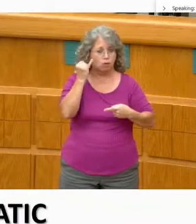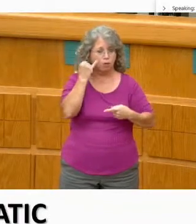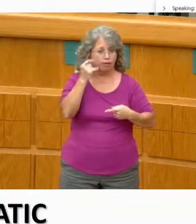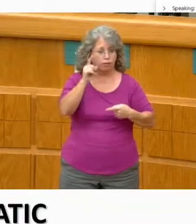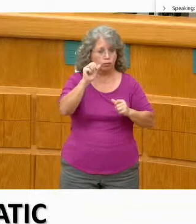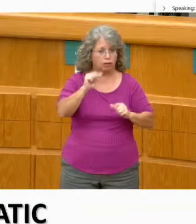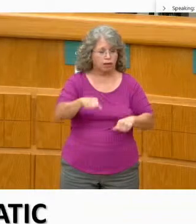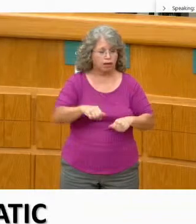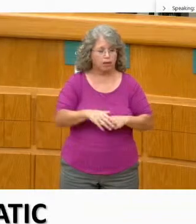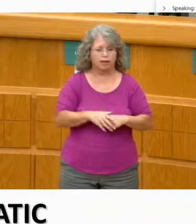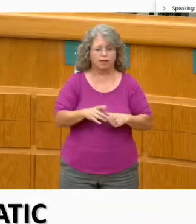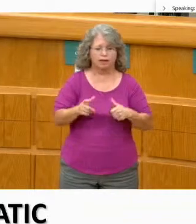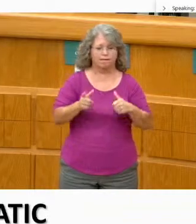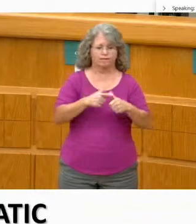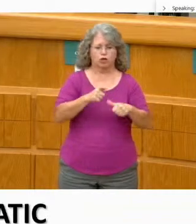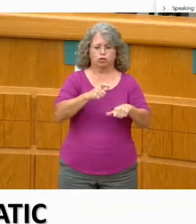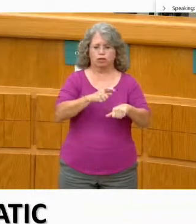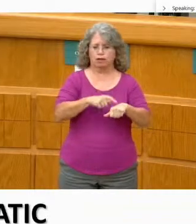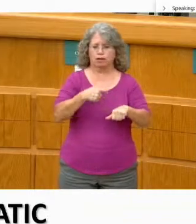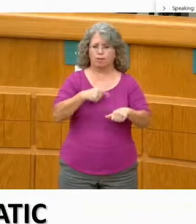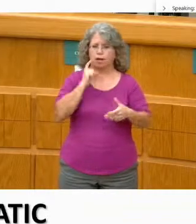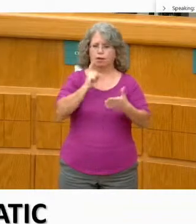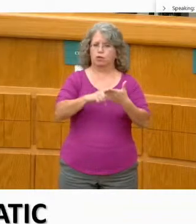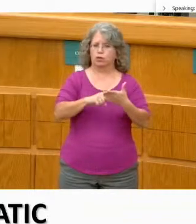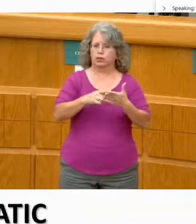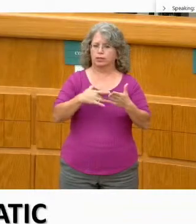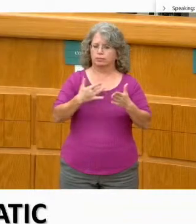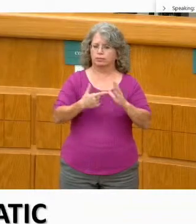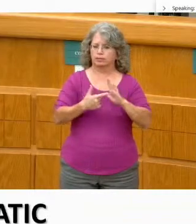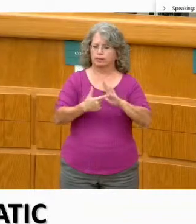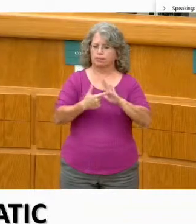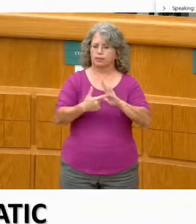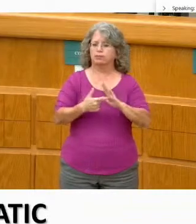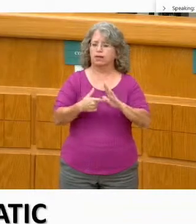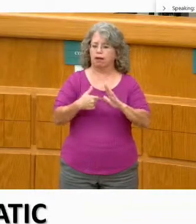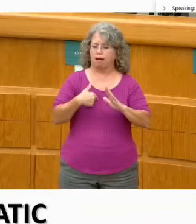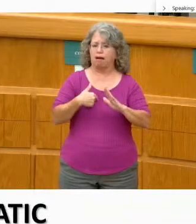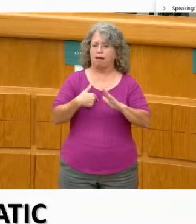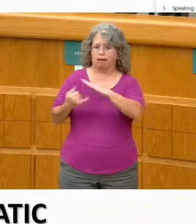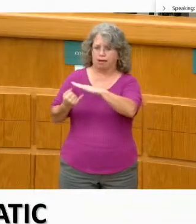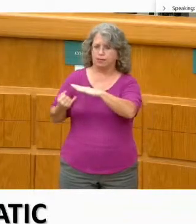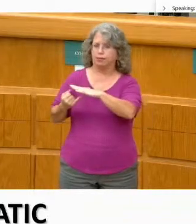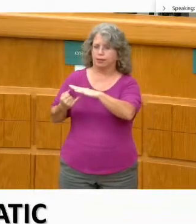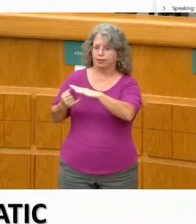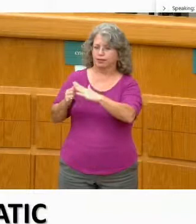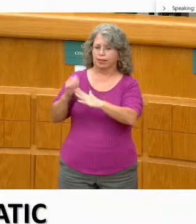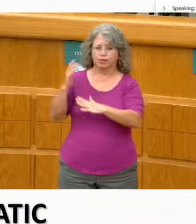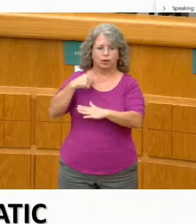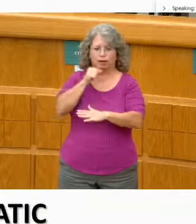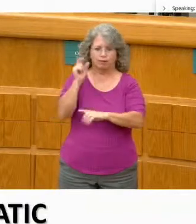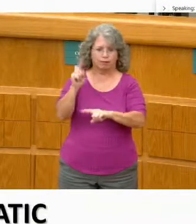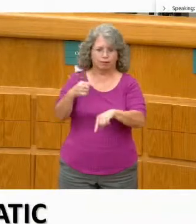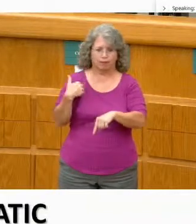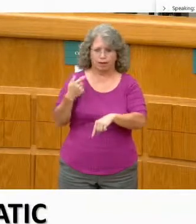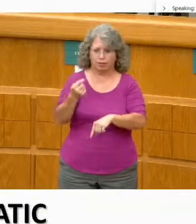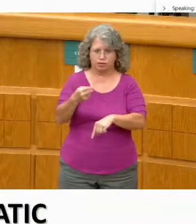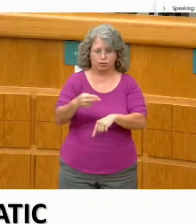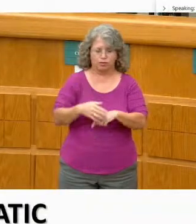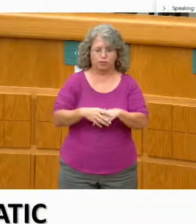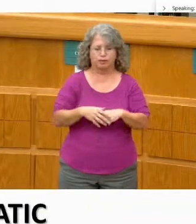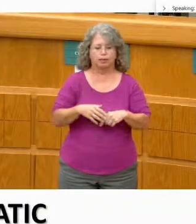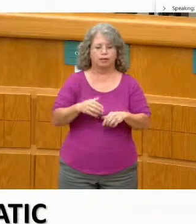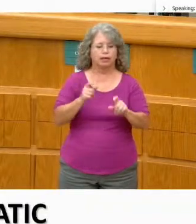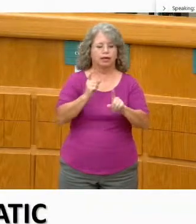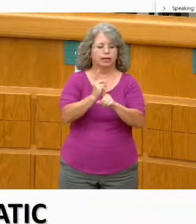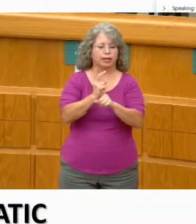can. At the first sign of symptoms, I self-isolated, and that's why I wasn't there in person on Thursday last week.